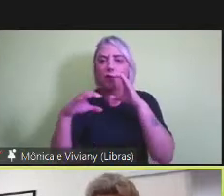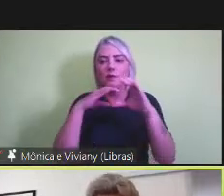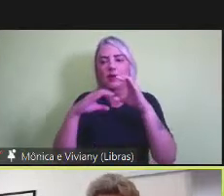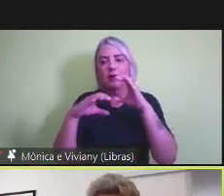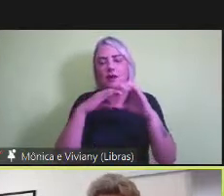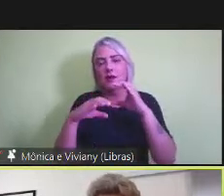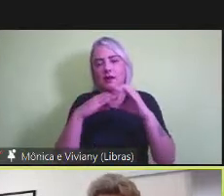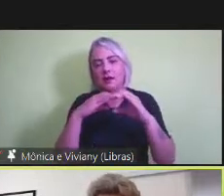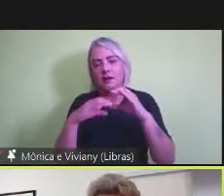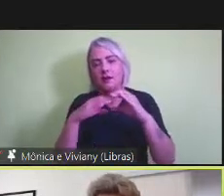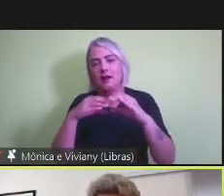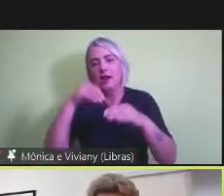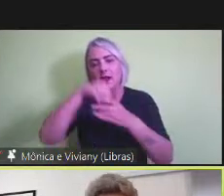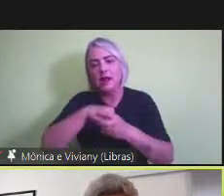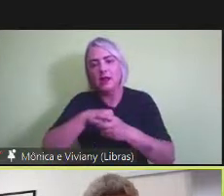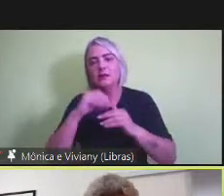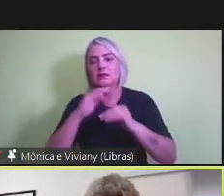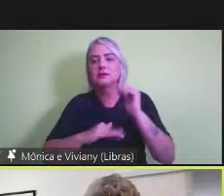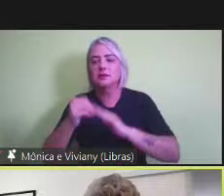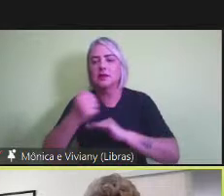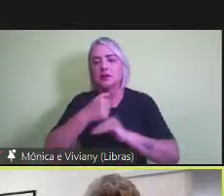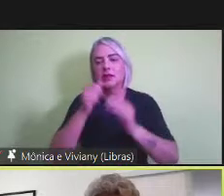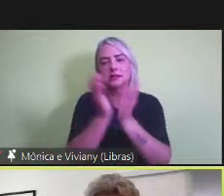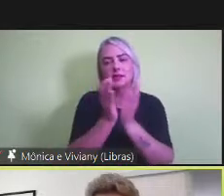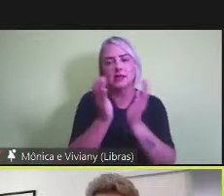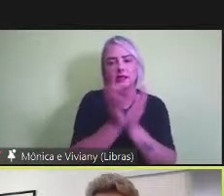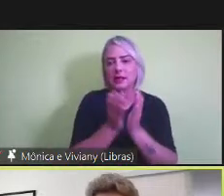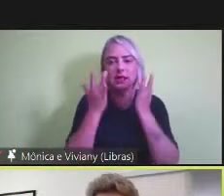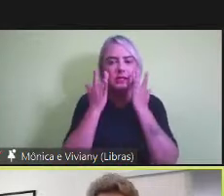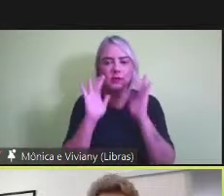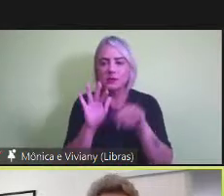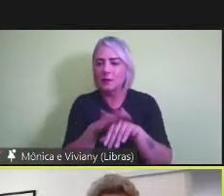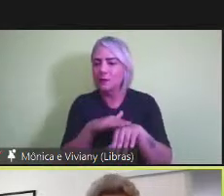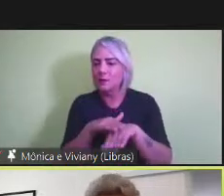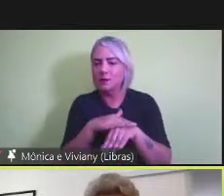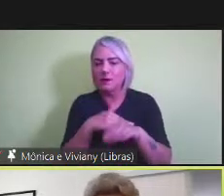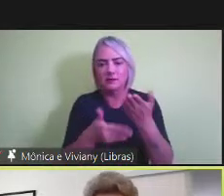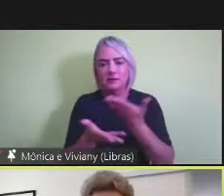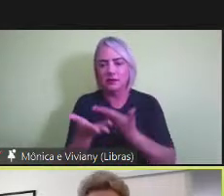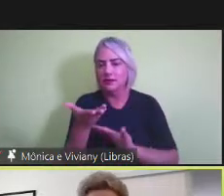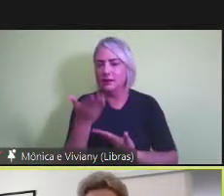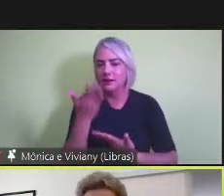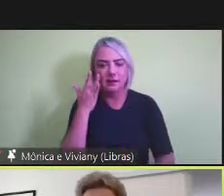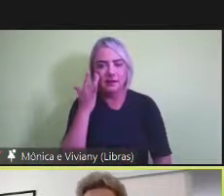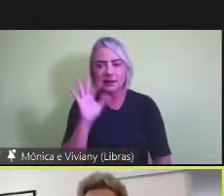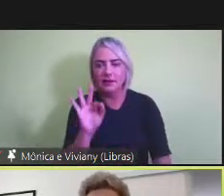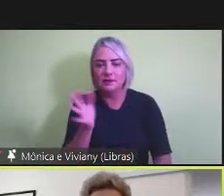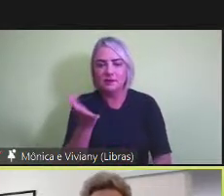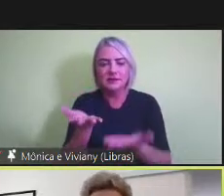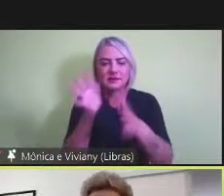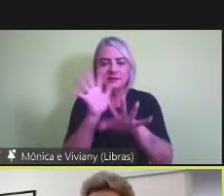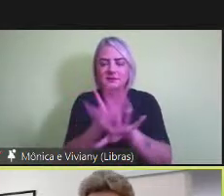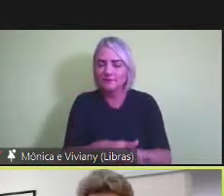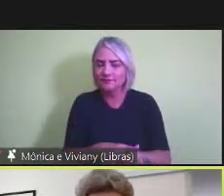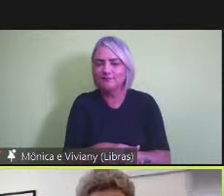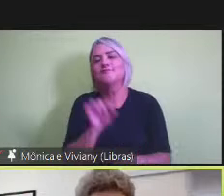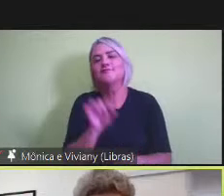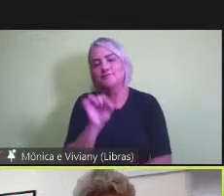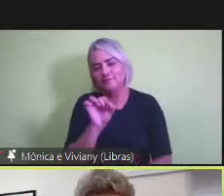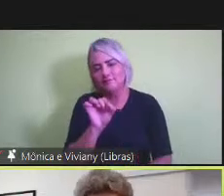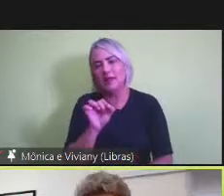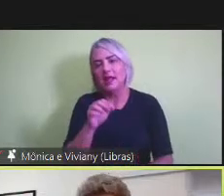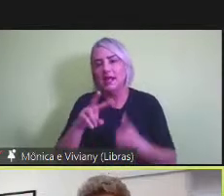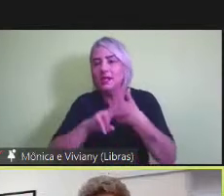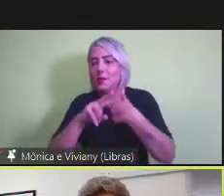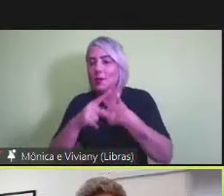to communicate between professionals and teams. So professionals do not know how to talk amongst themselves, do not know how to